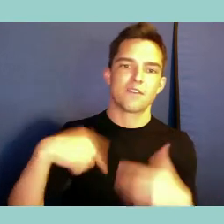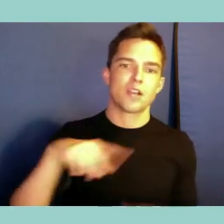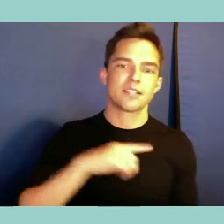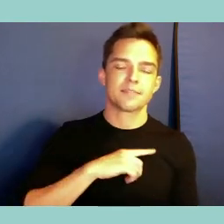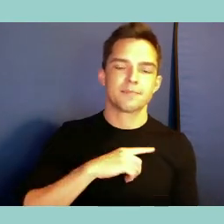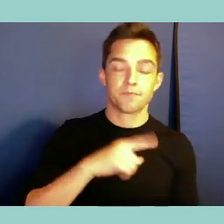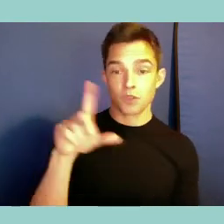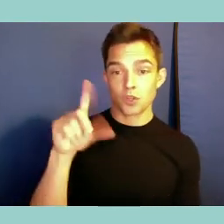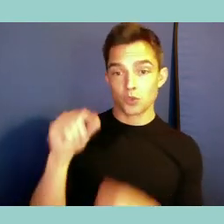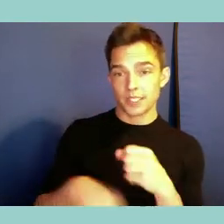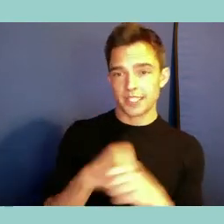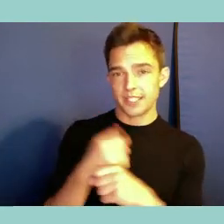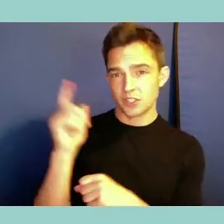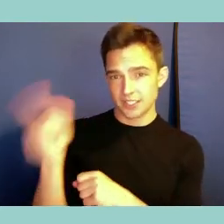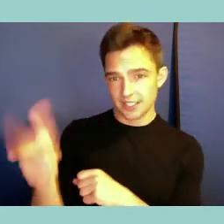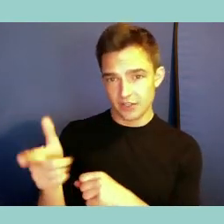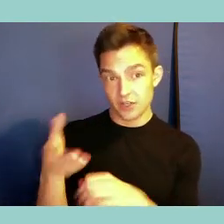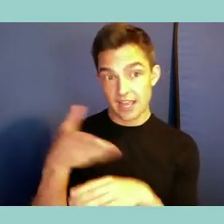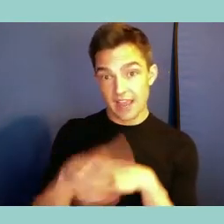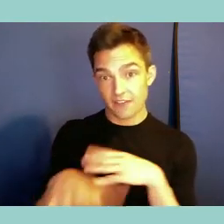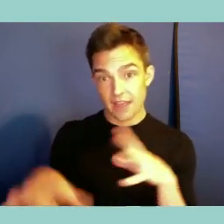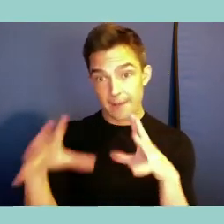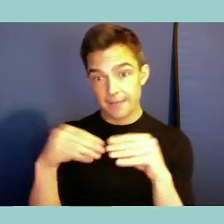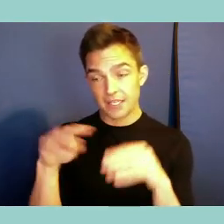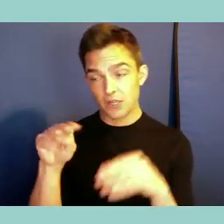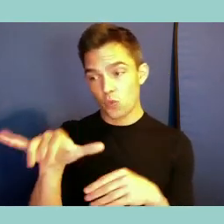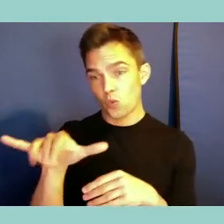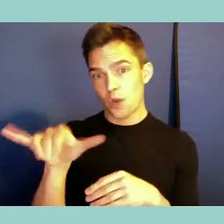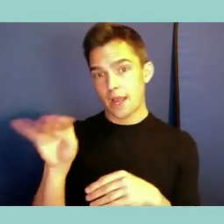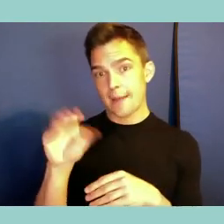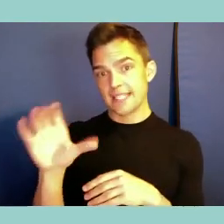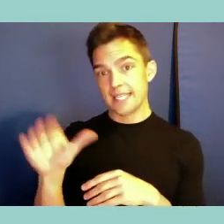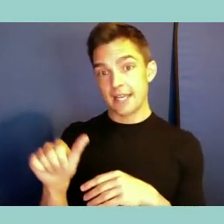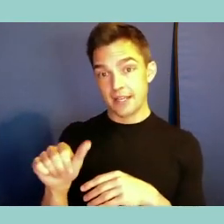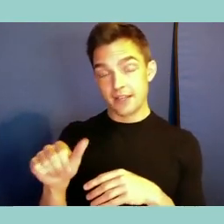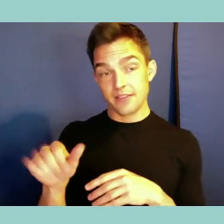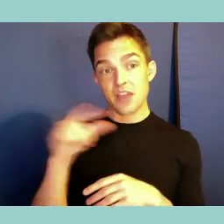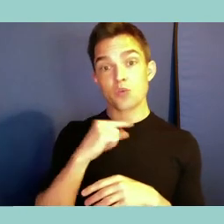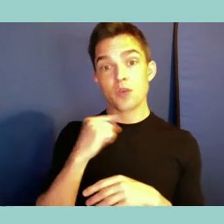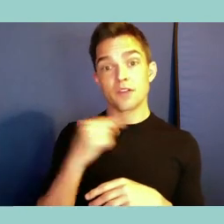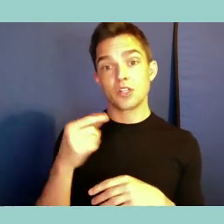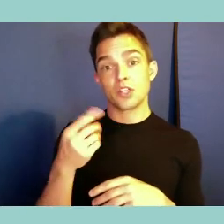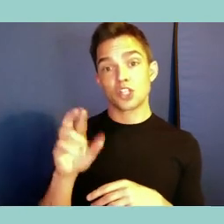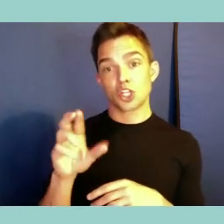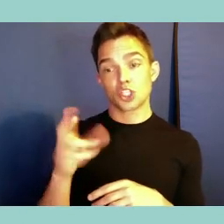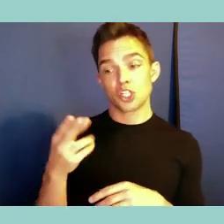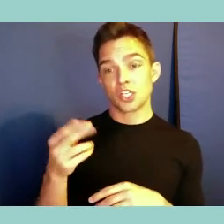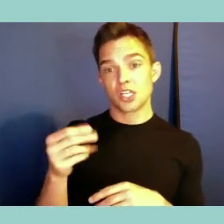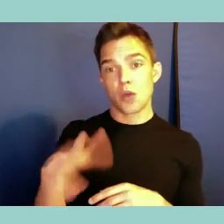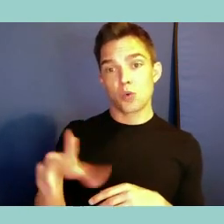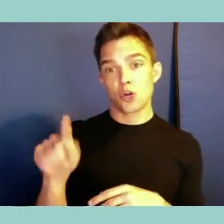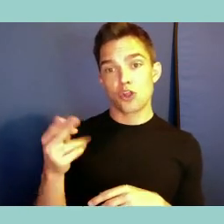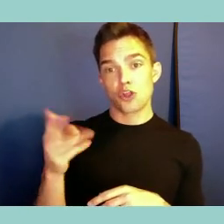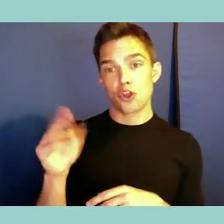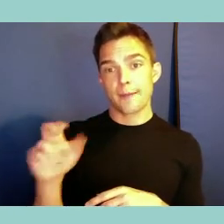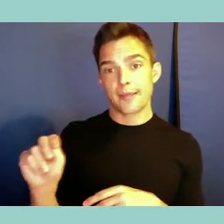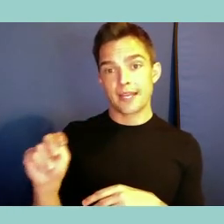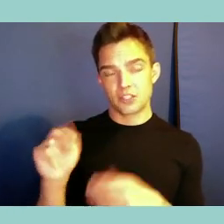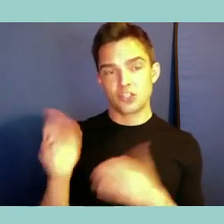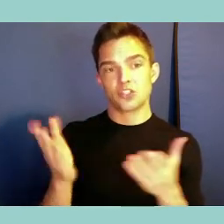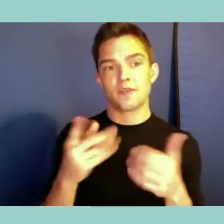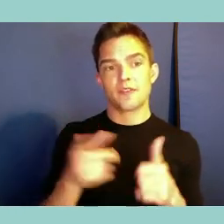It was 20 years later, after that meeting at the YMCA, that the Reverend Dr. Howard Thurman was called to serve the